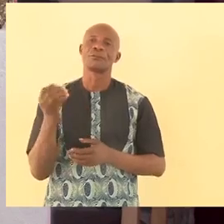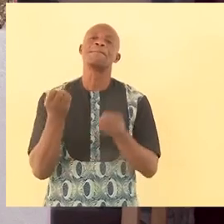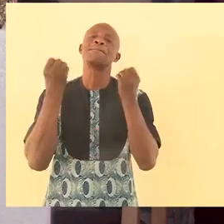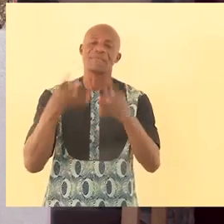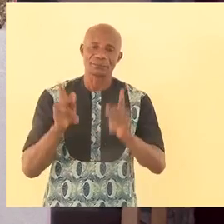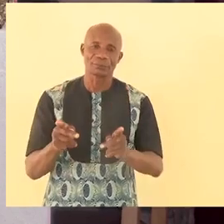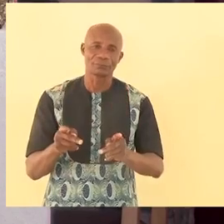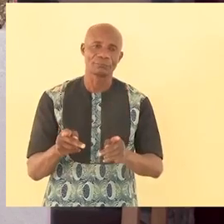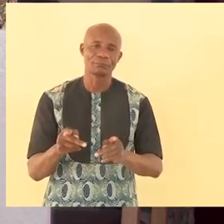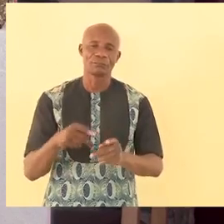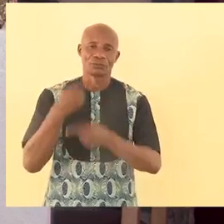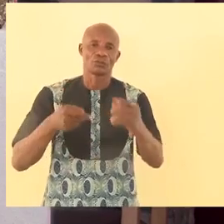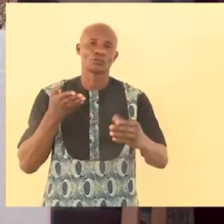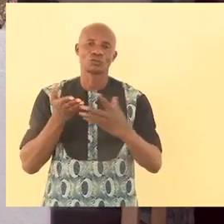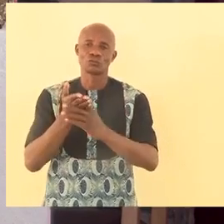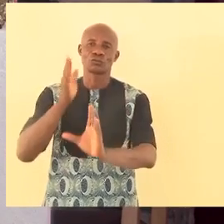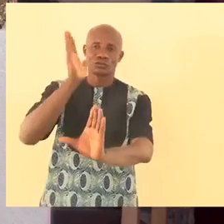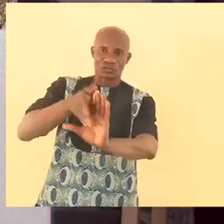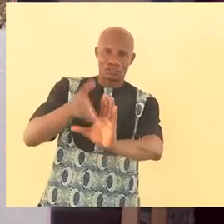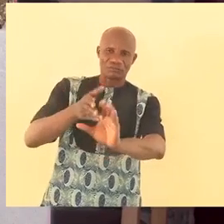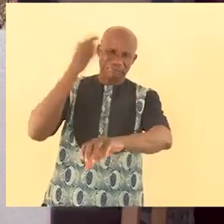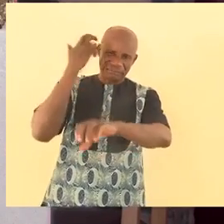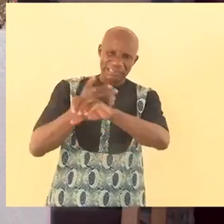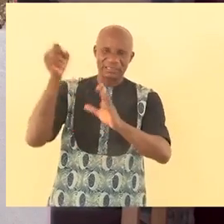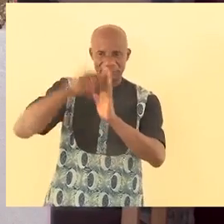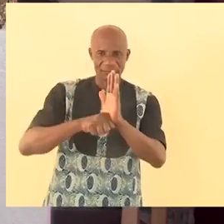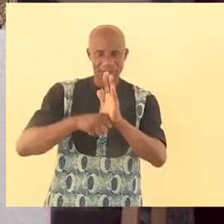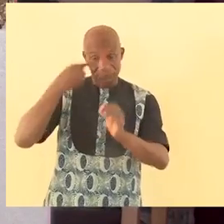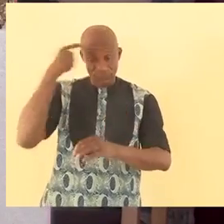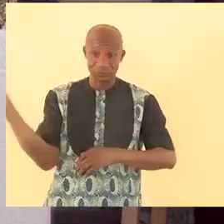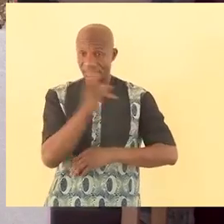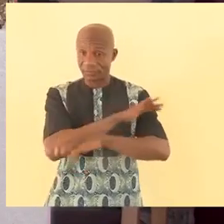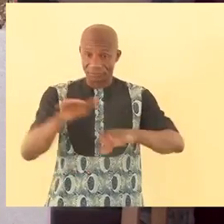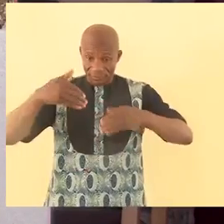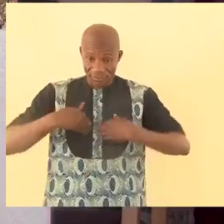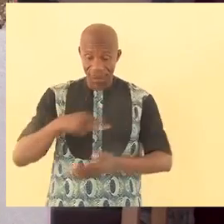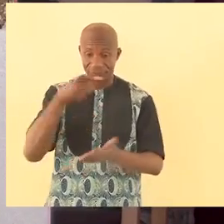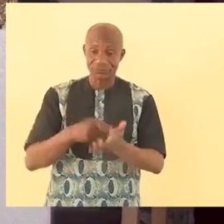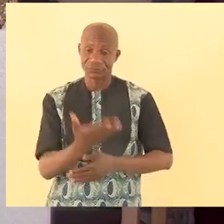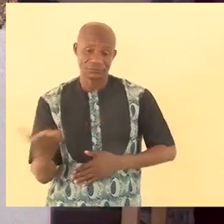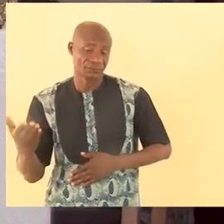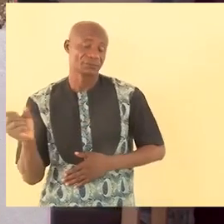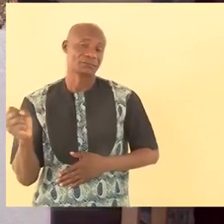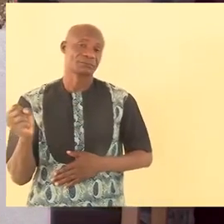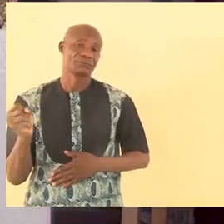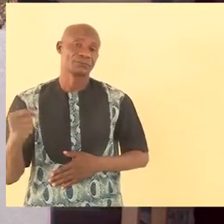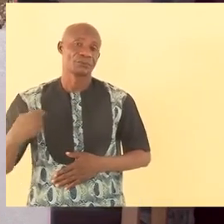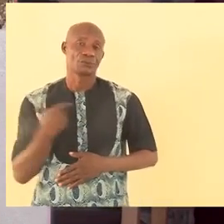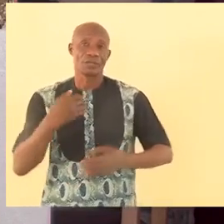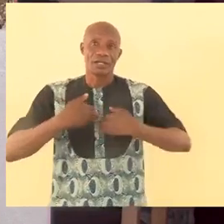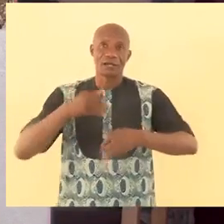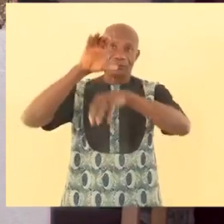So many people are going through psychological hardships because they don't have these things. And when we